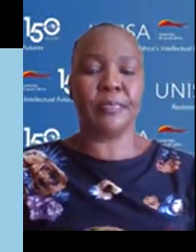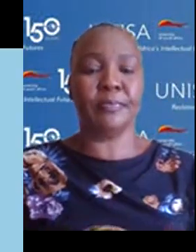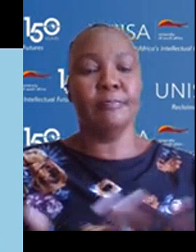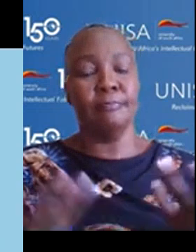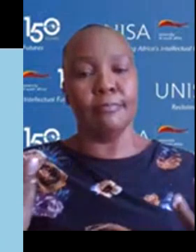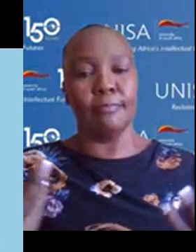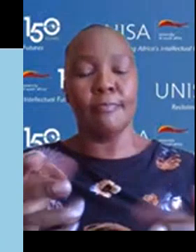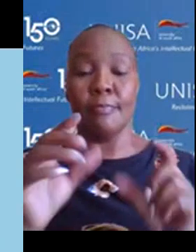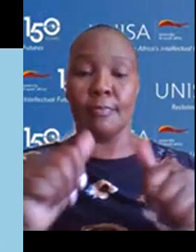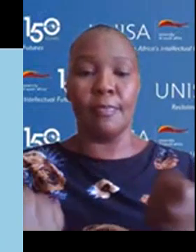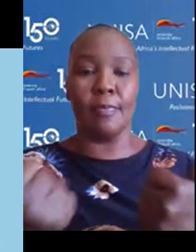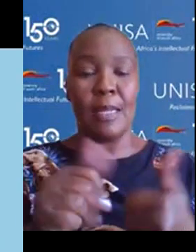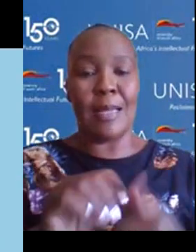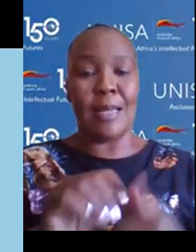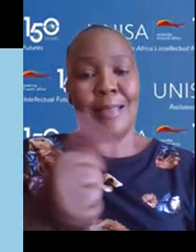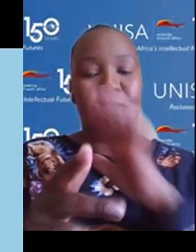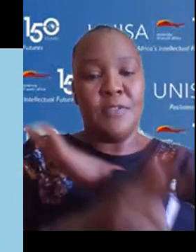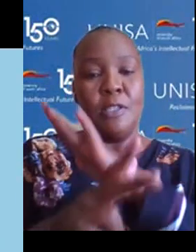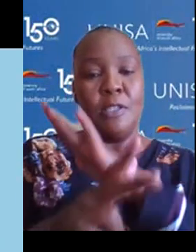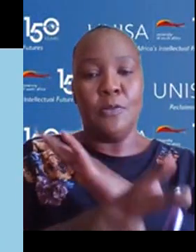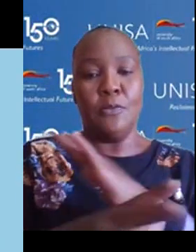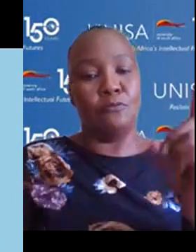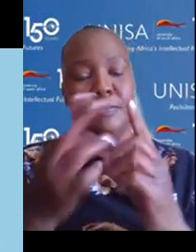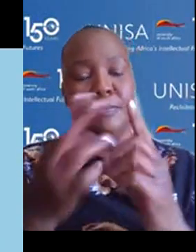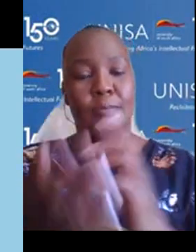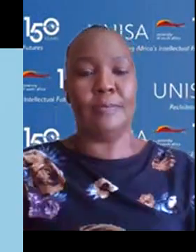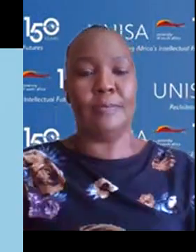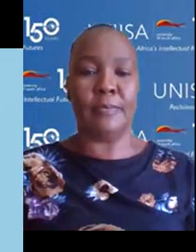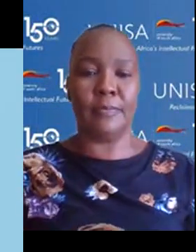All right, so let's see the next video.